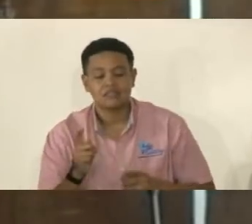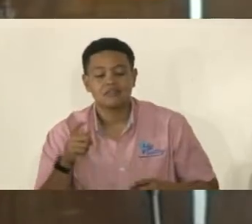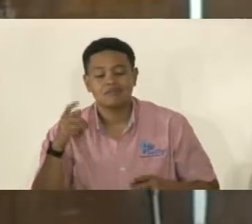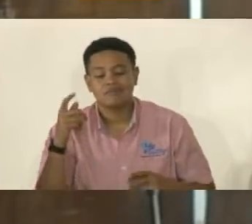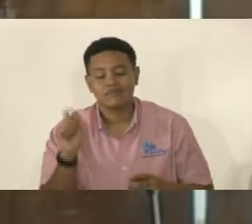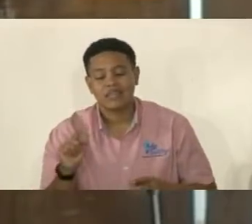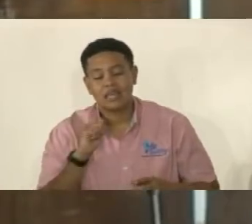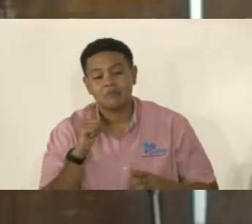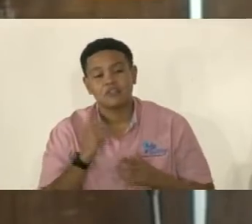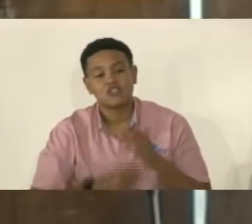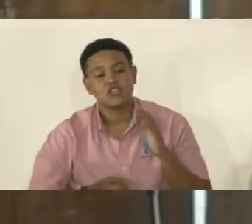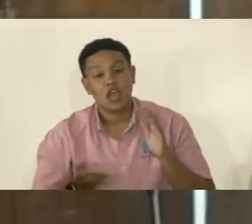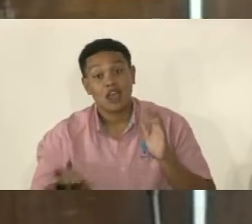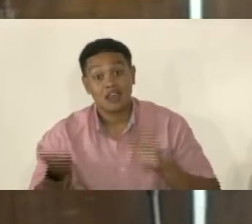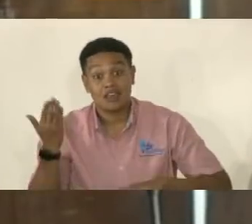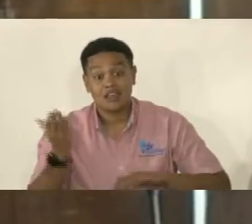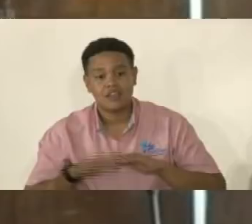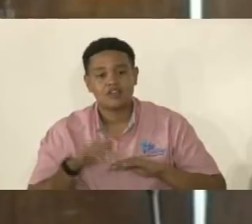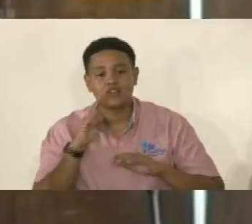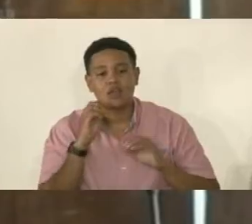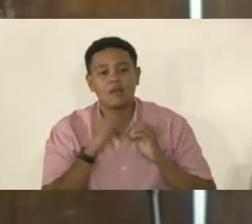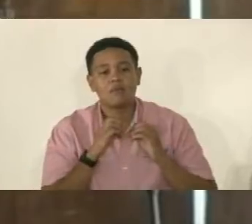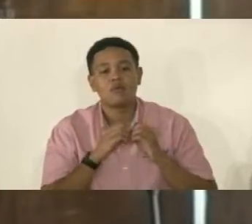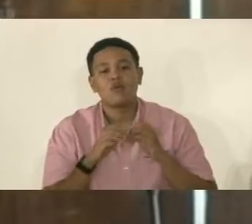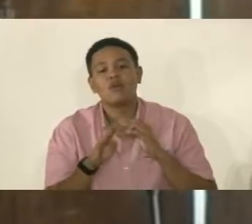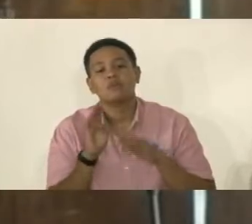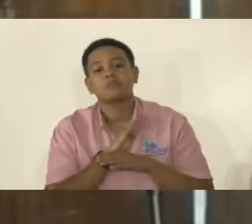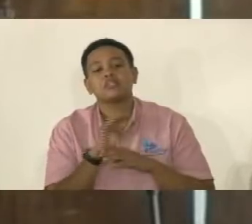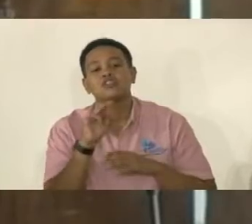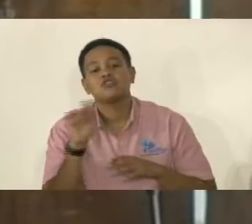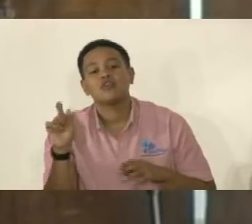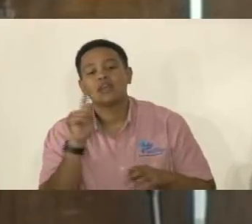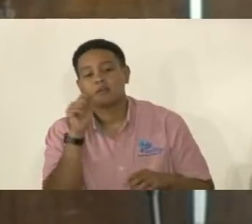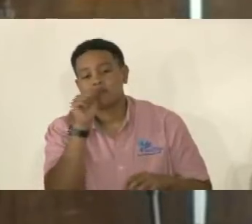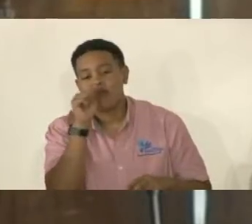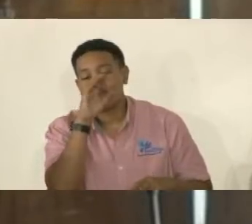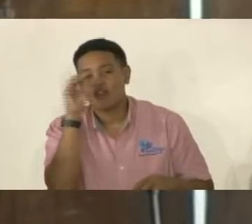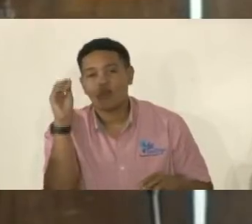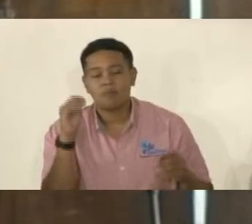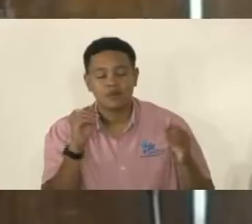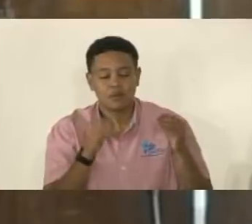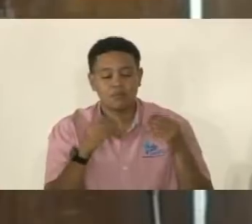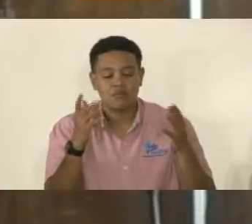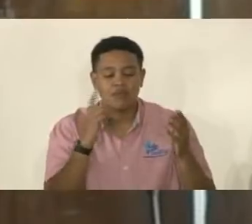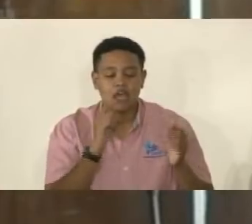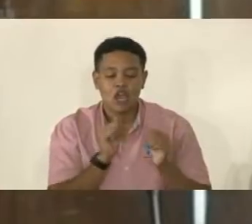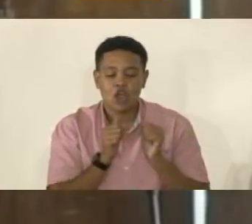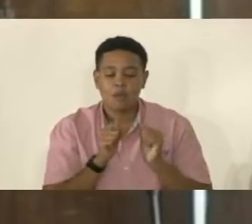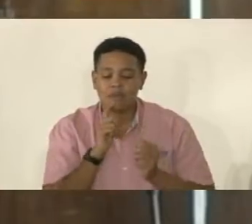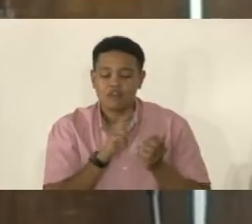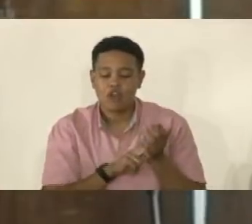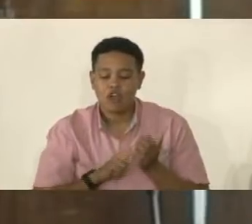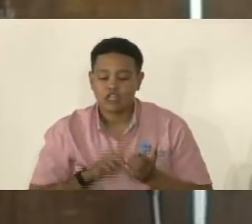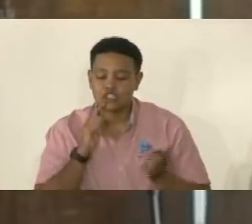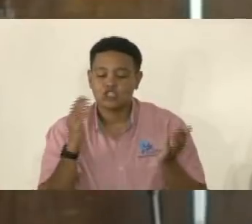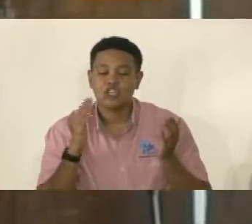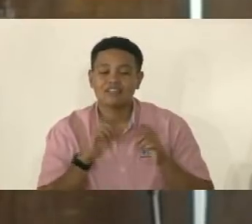then be charged at commercial rates. Private sector providers can compete for the contracts to service various